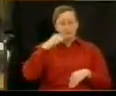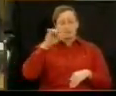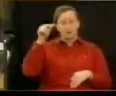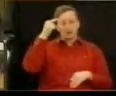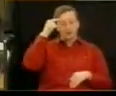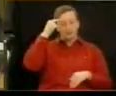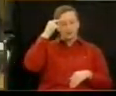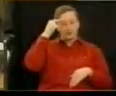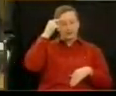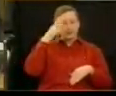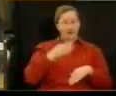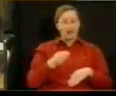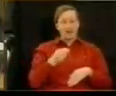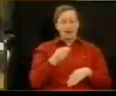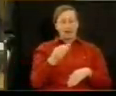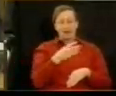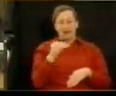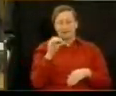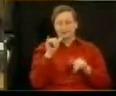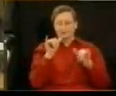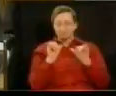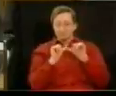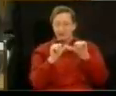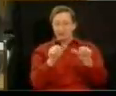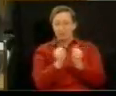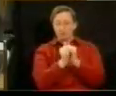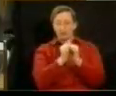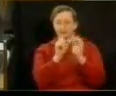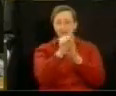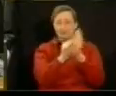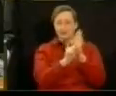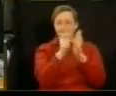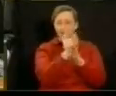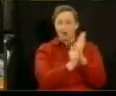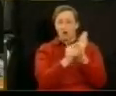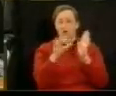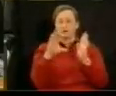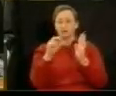within state law and charter law. Okay, Commissioner Pinkston.